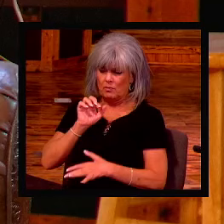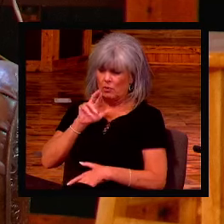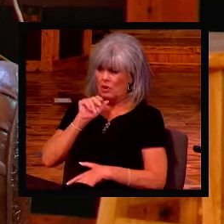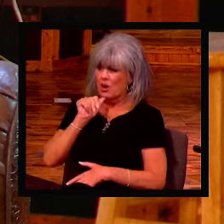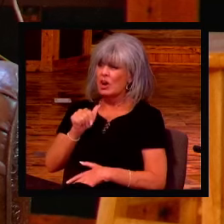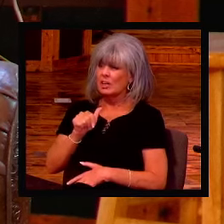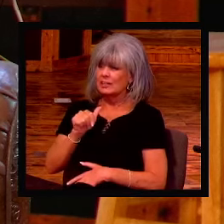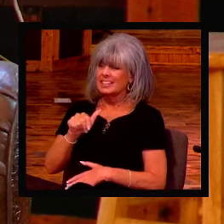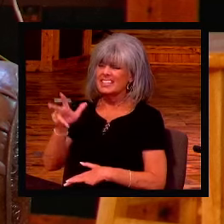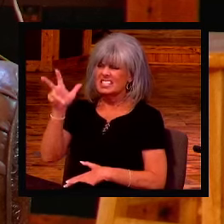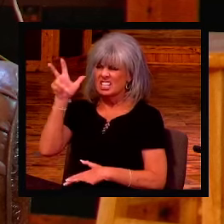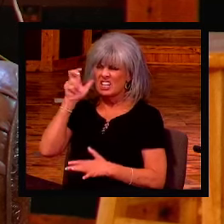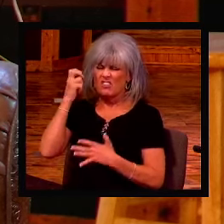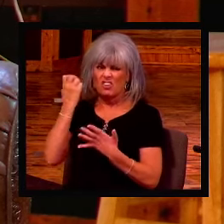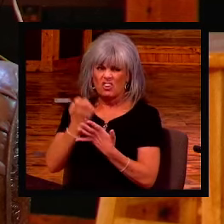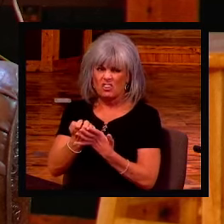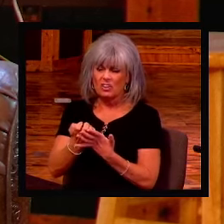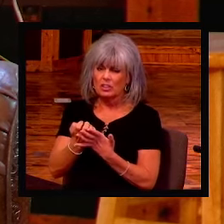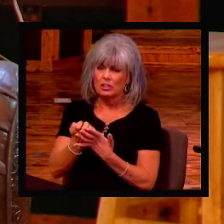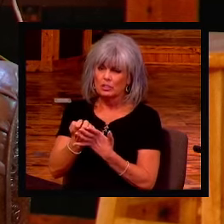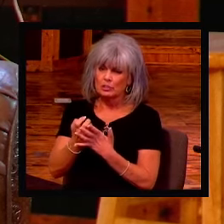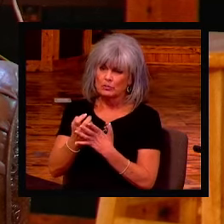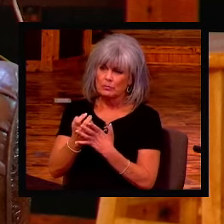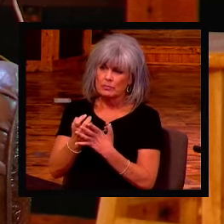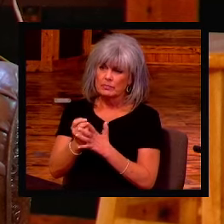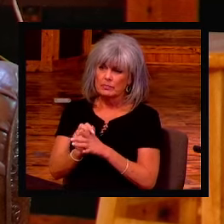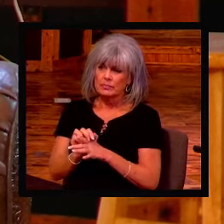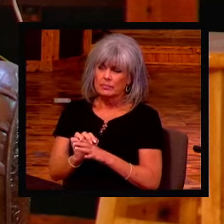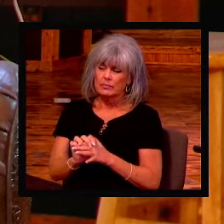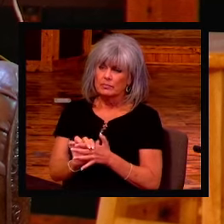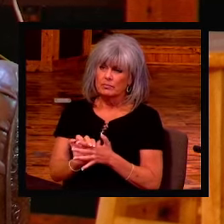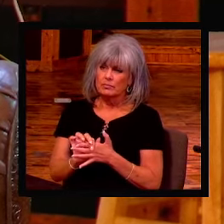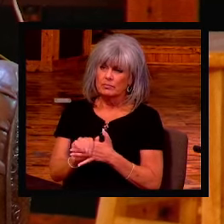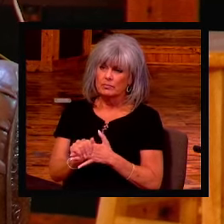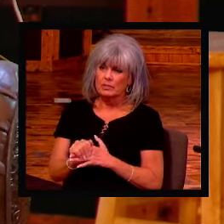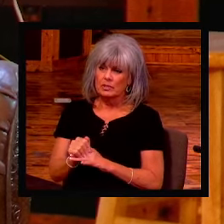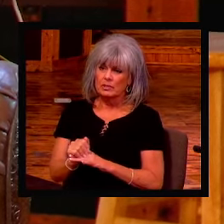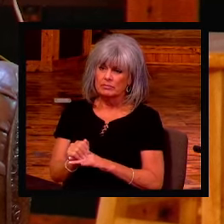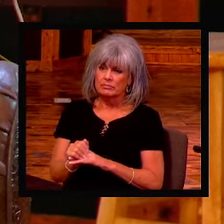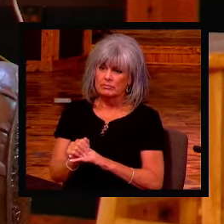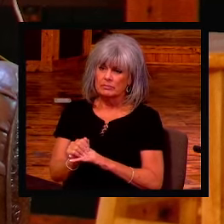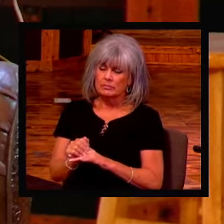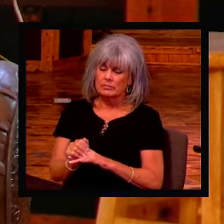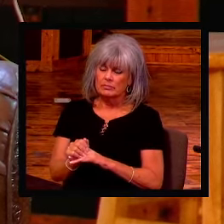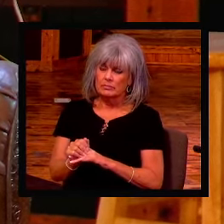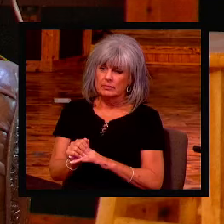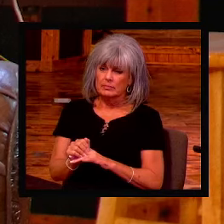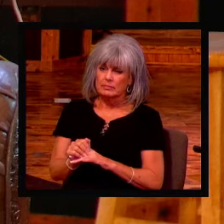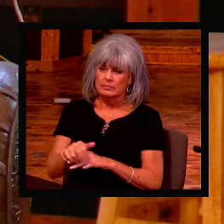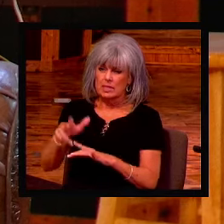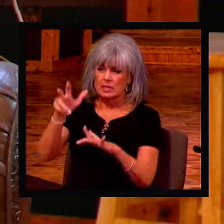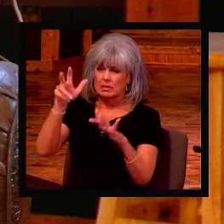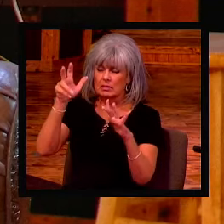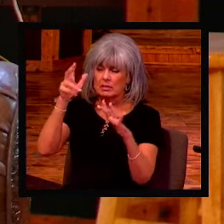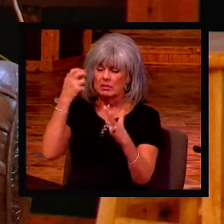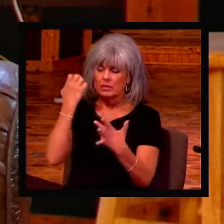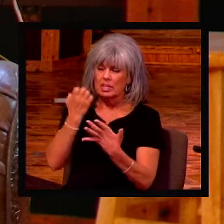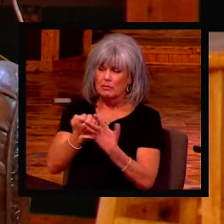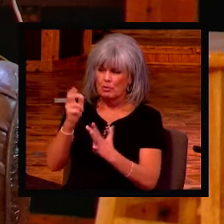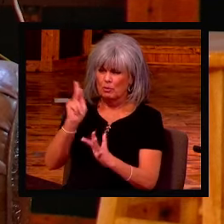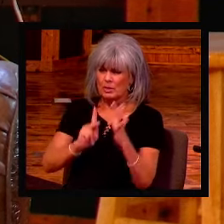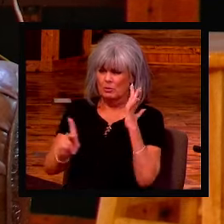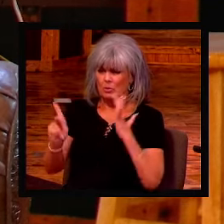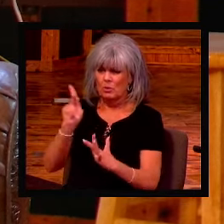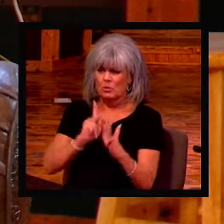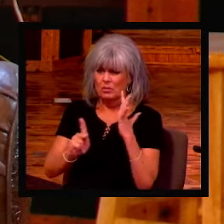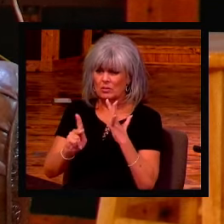thing, and it's practiced by evil people that walk in darkness.